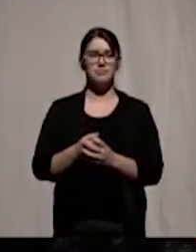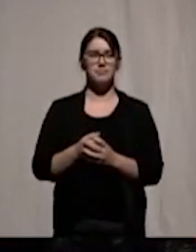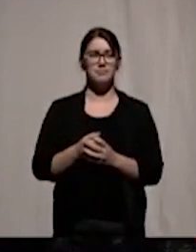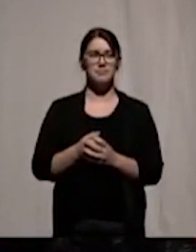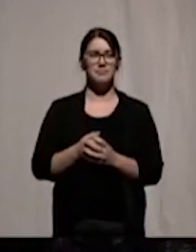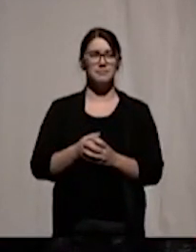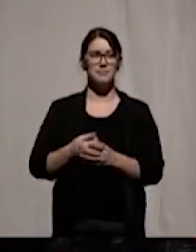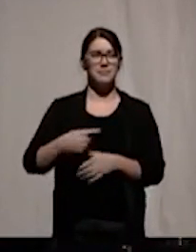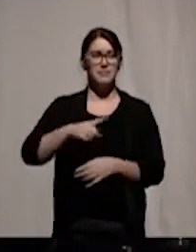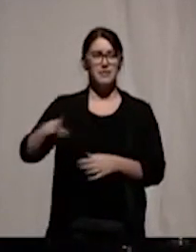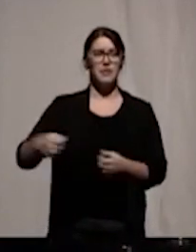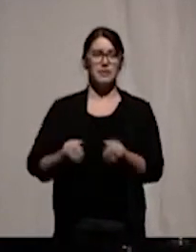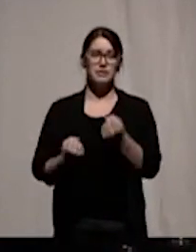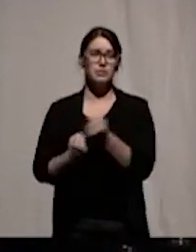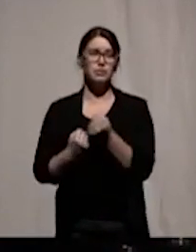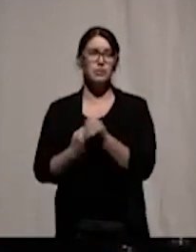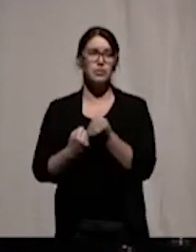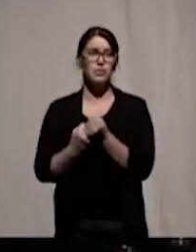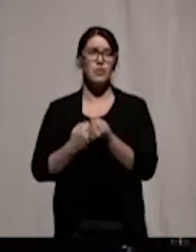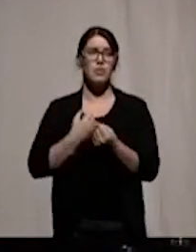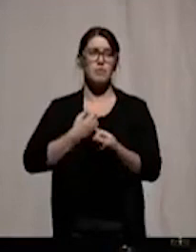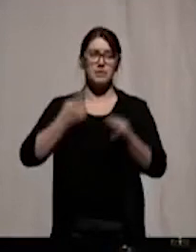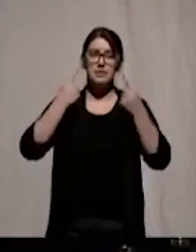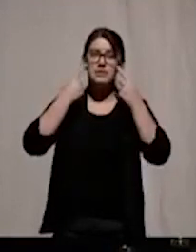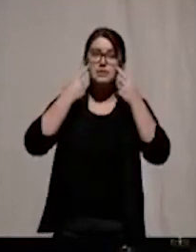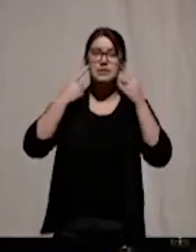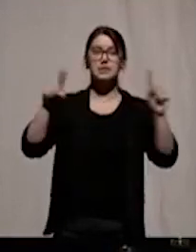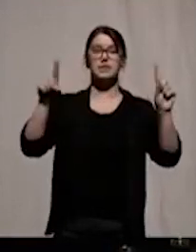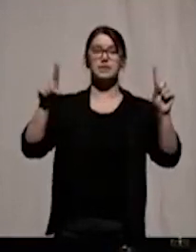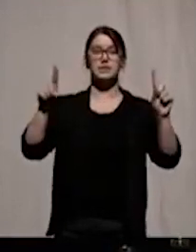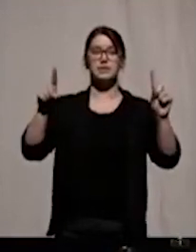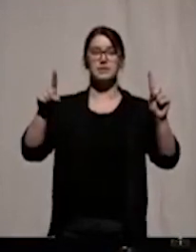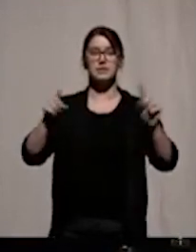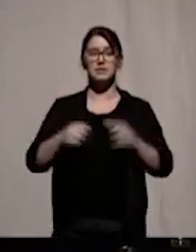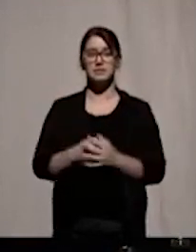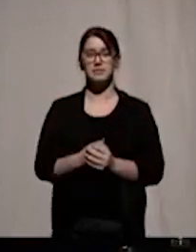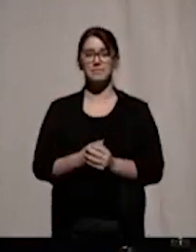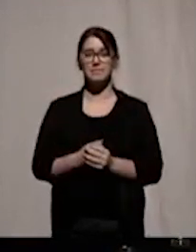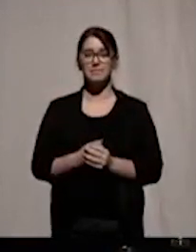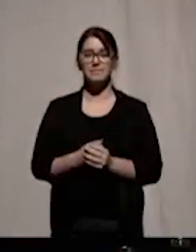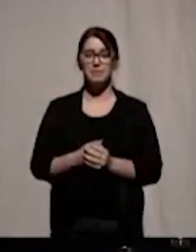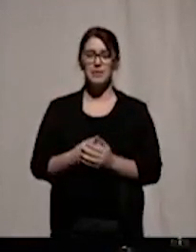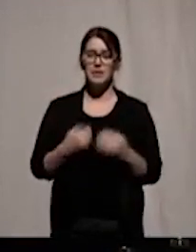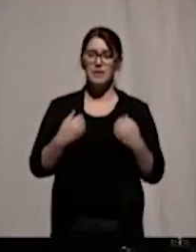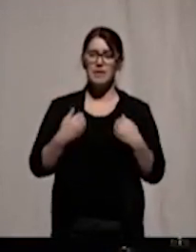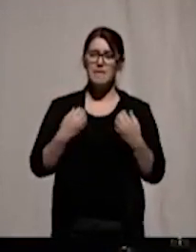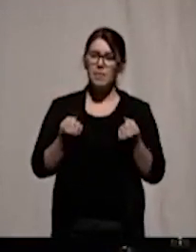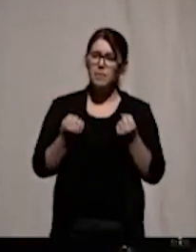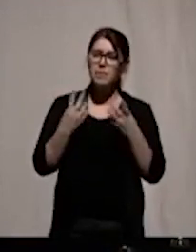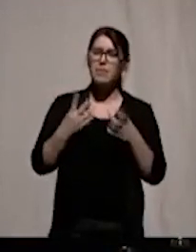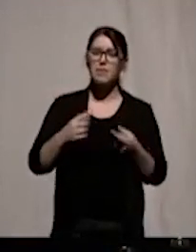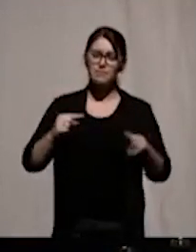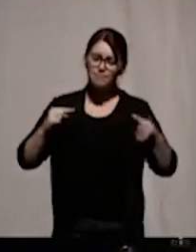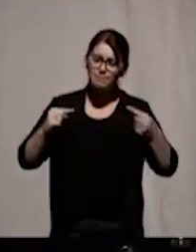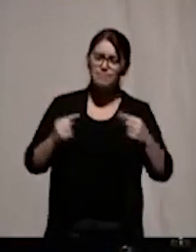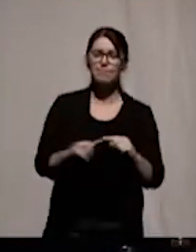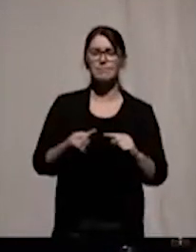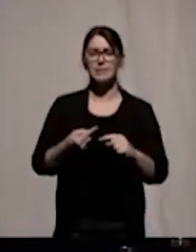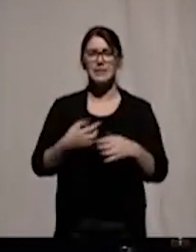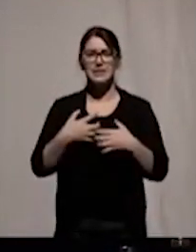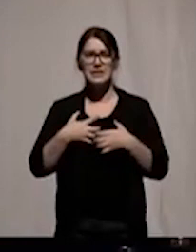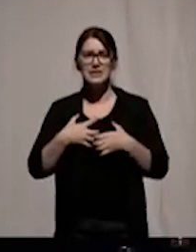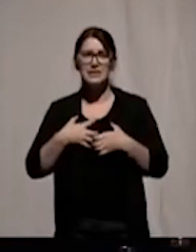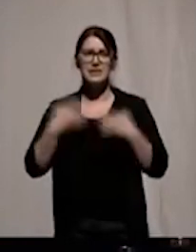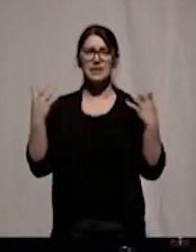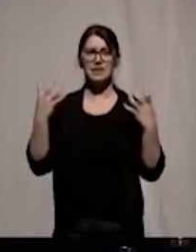their image of you. I realize you have a lot of pain and a lot of anger for how